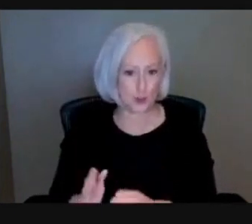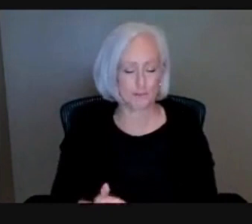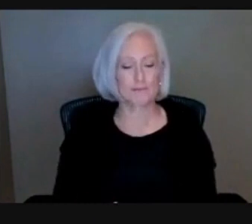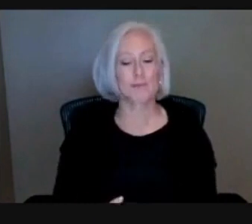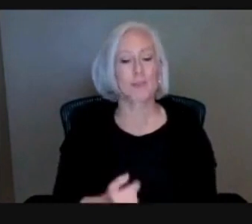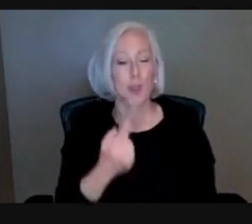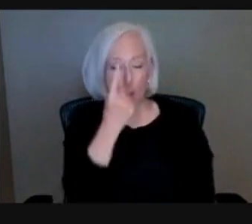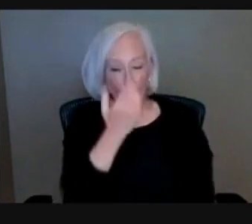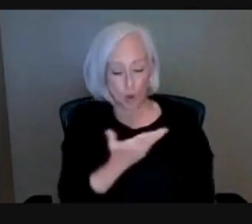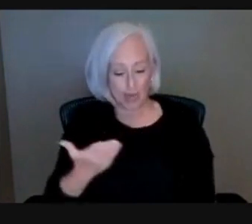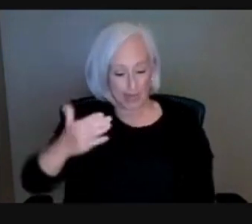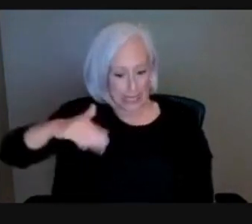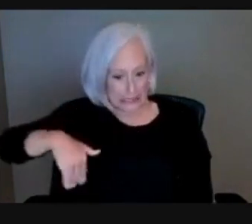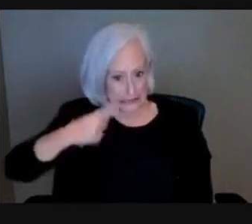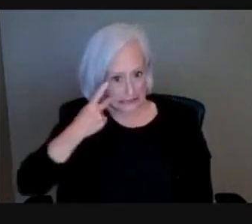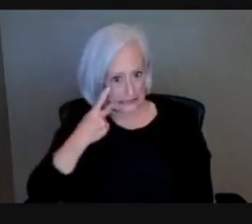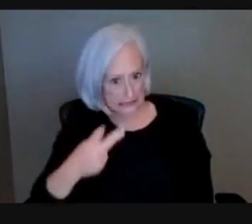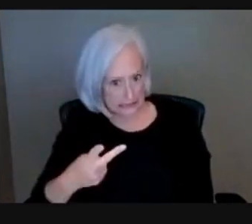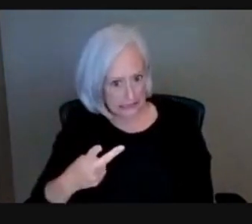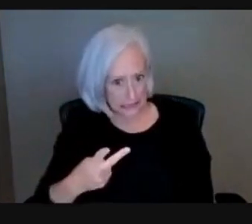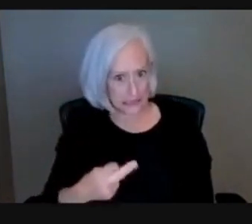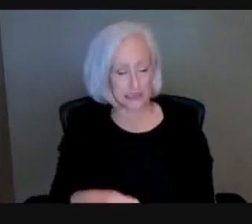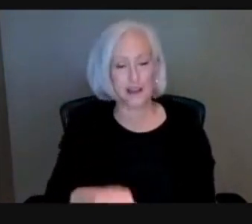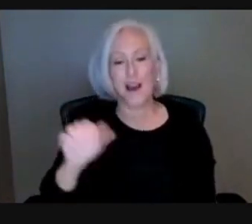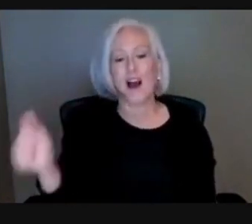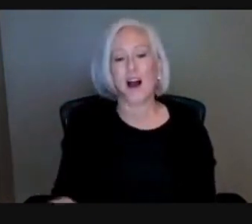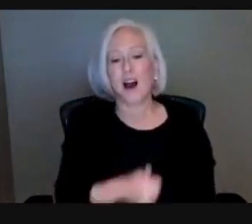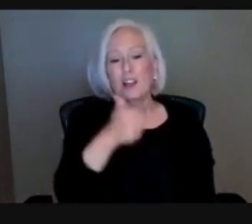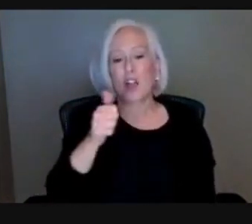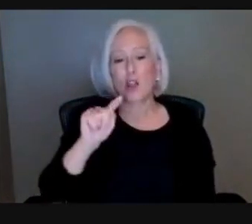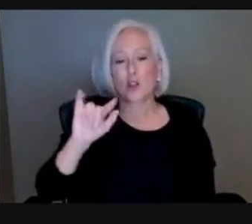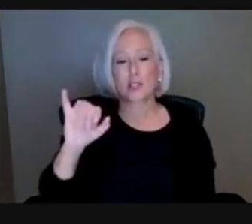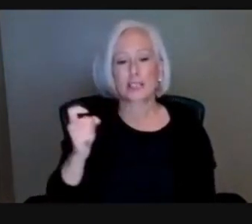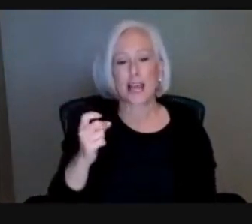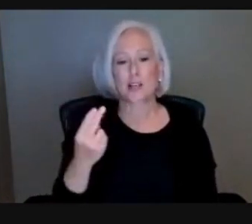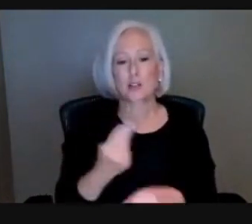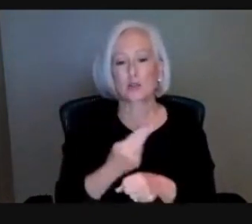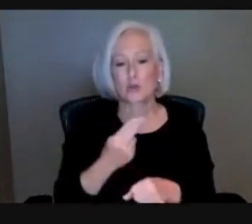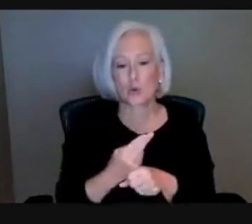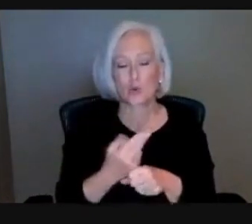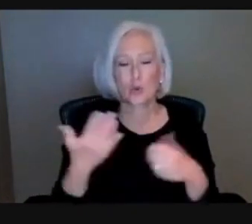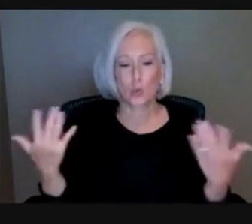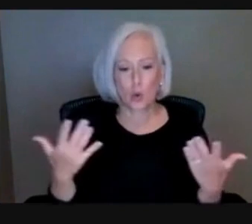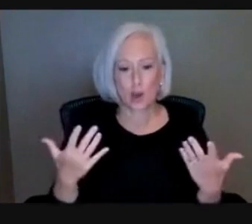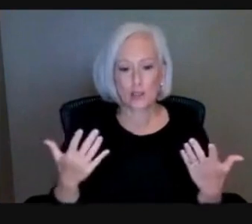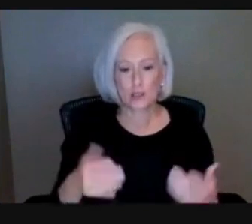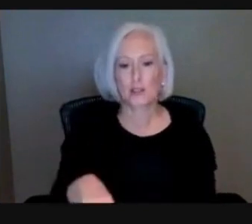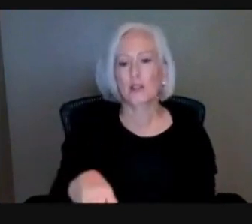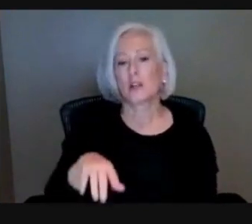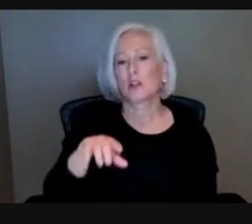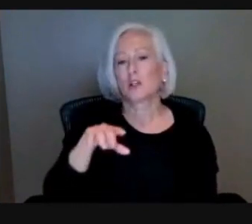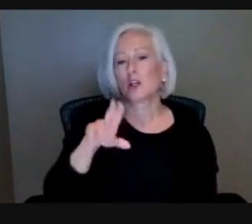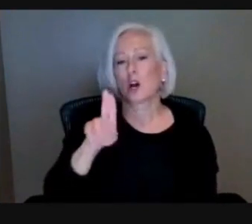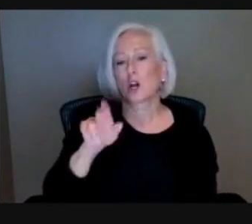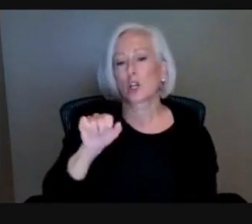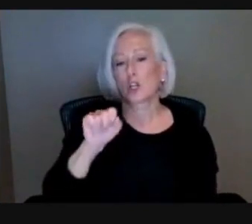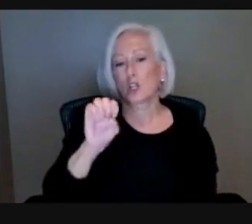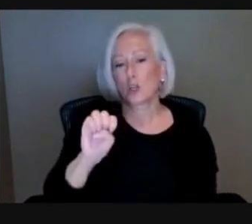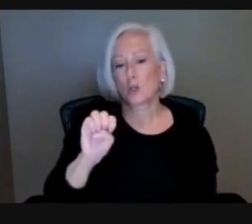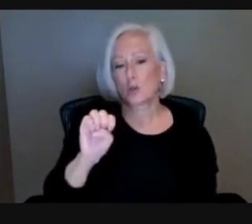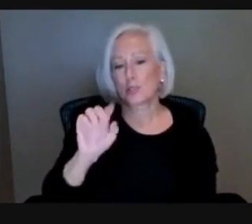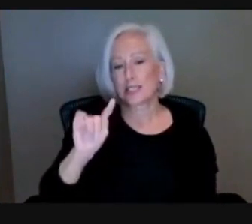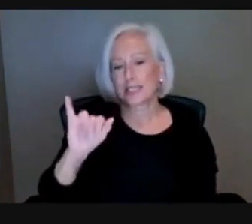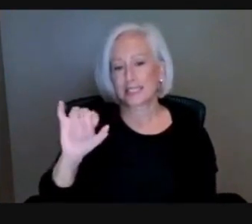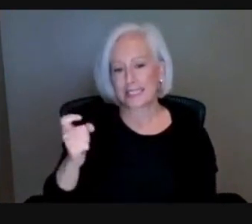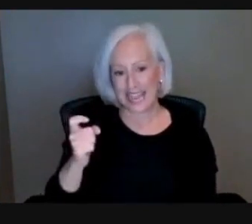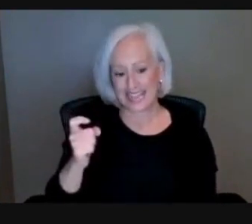don't see on there, there is another tax that is called a mellow roost tax. If you are looking in a newer community where